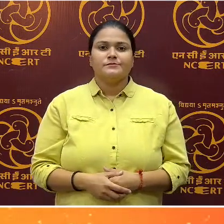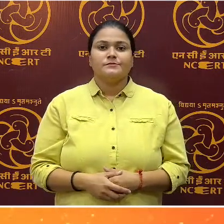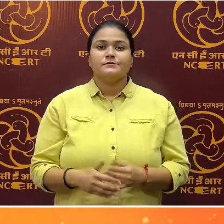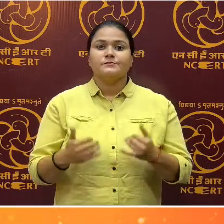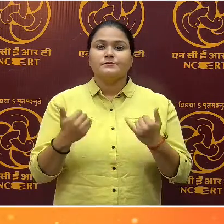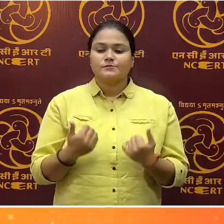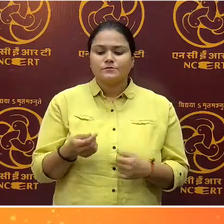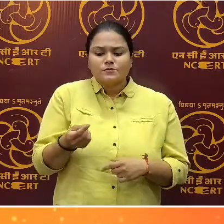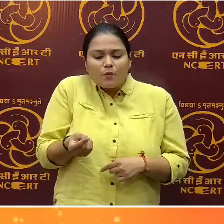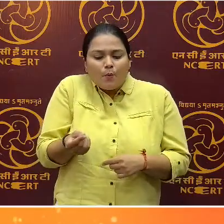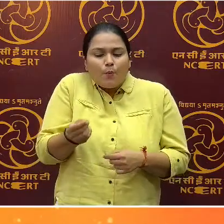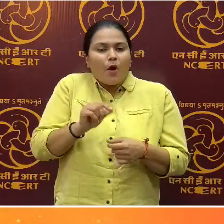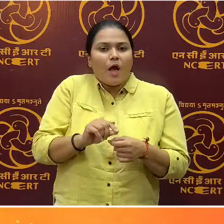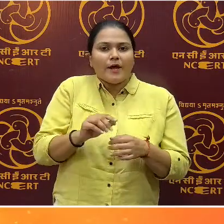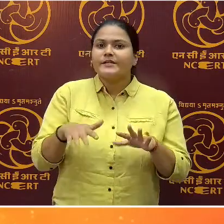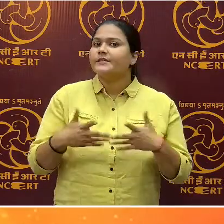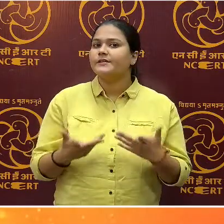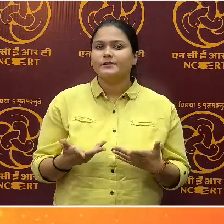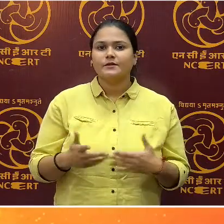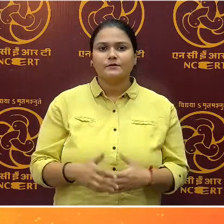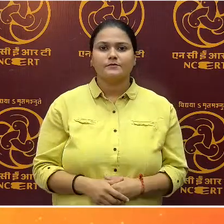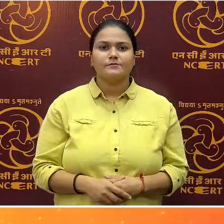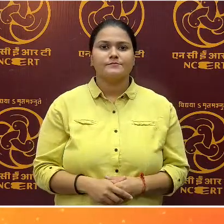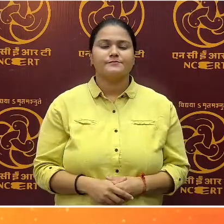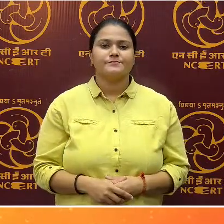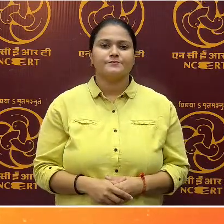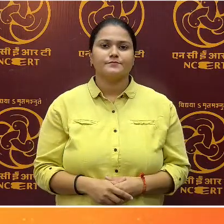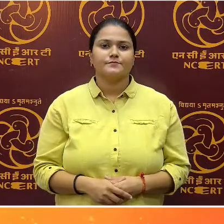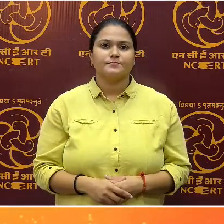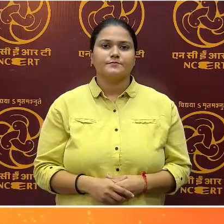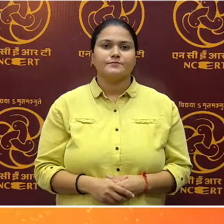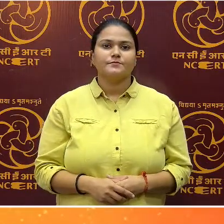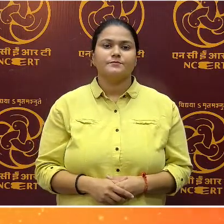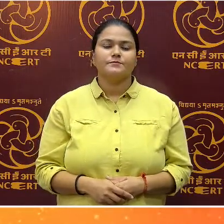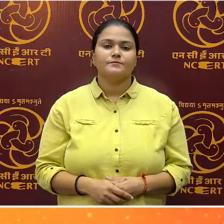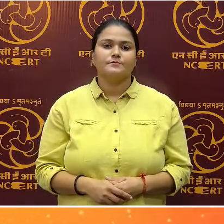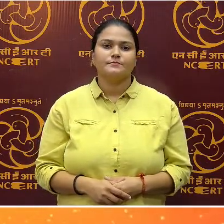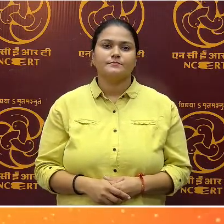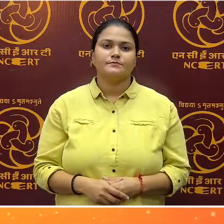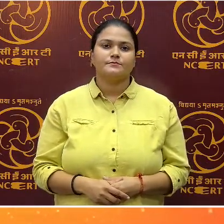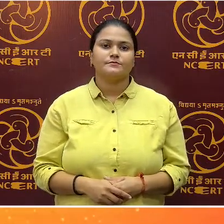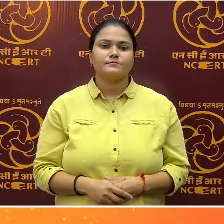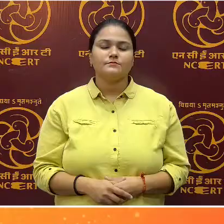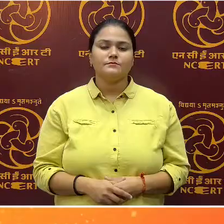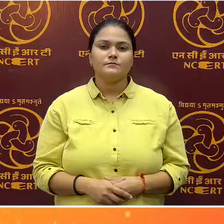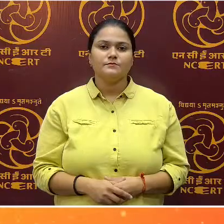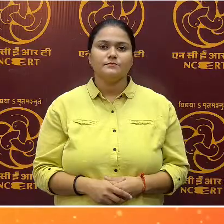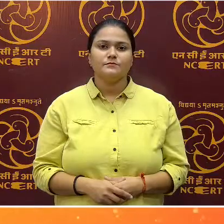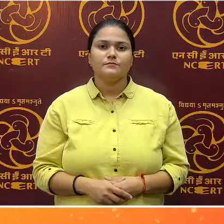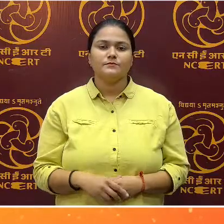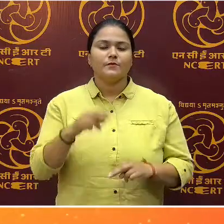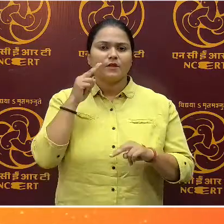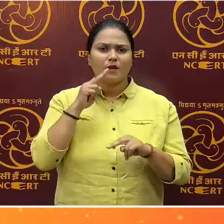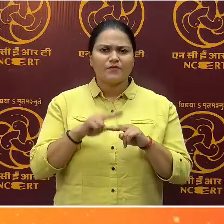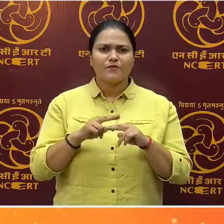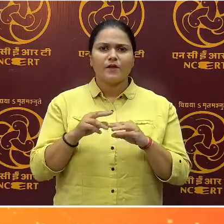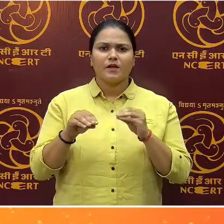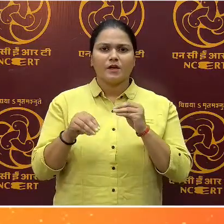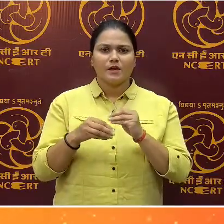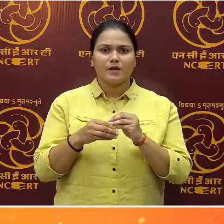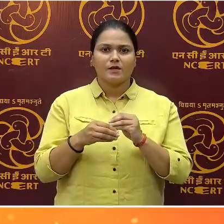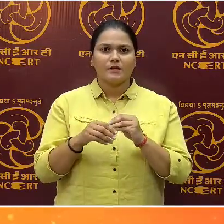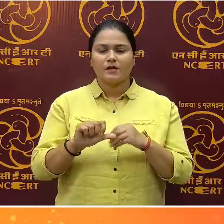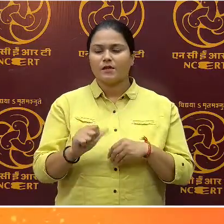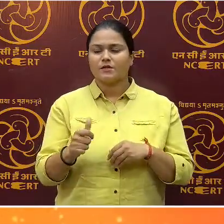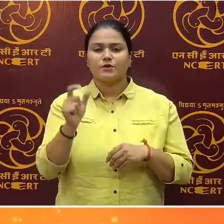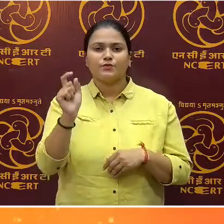solute, we didn't say that how much amount of solute is required. So say if okay, I'll take the another